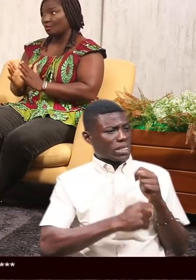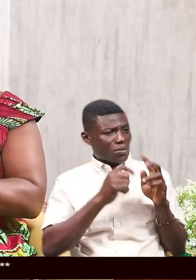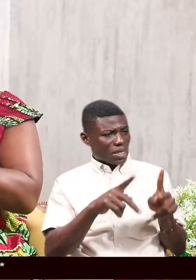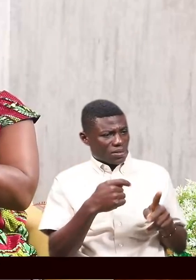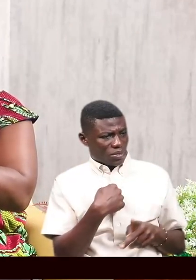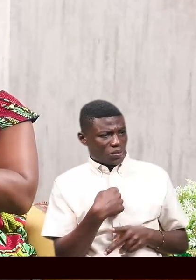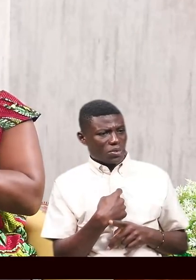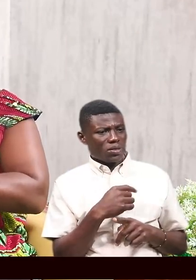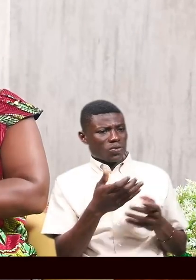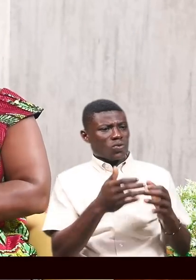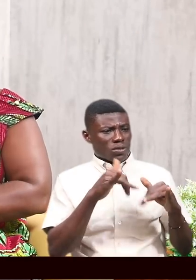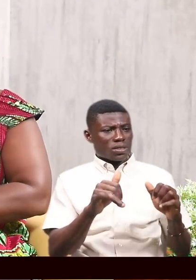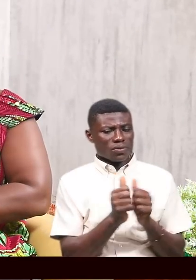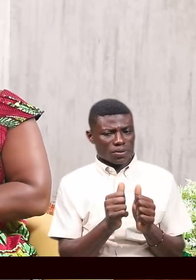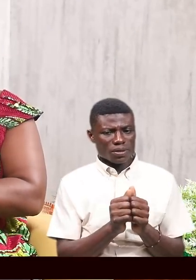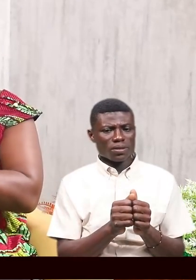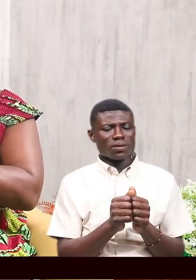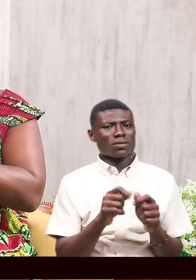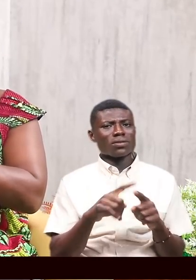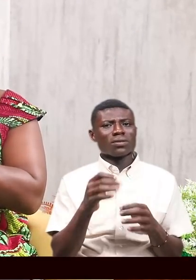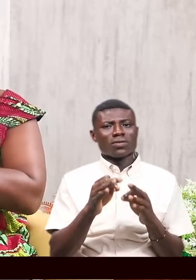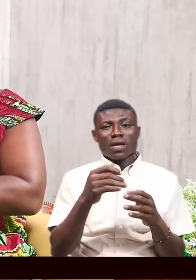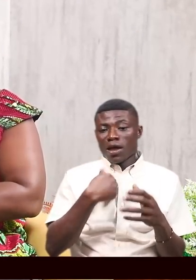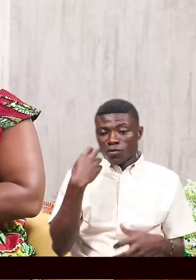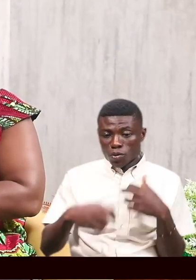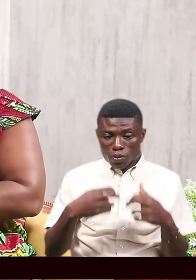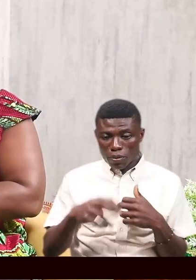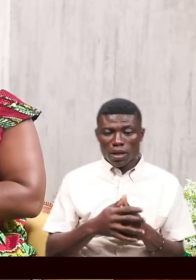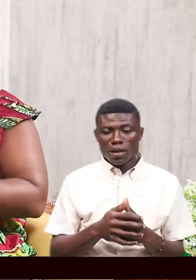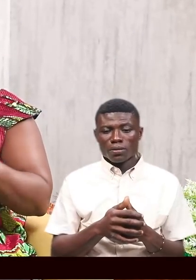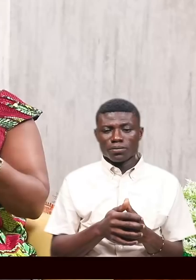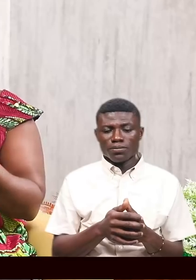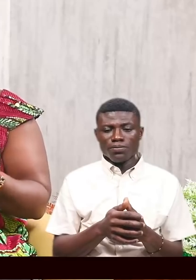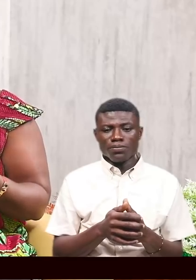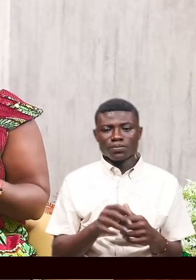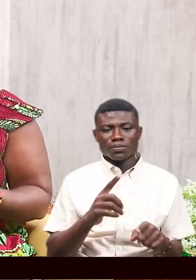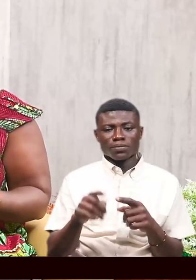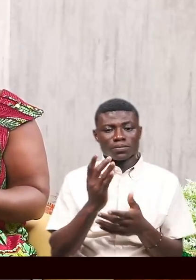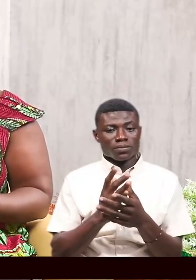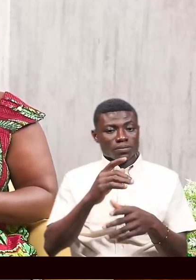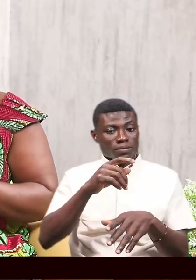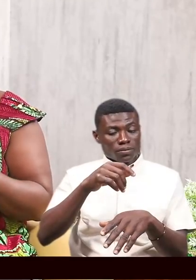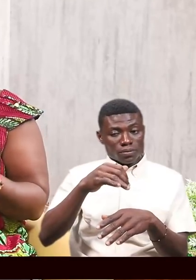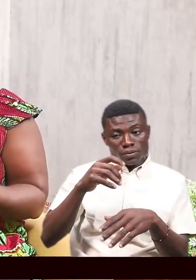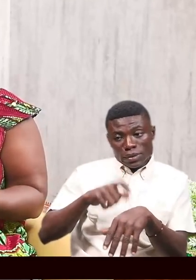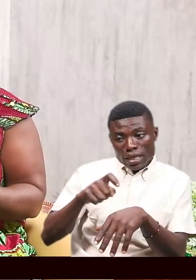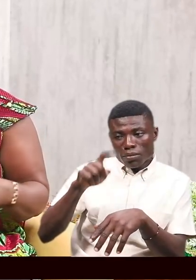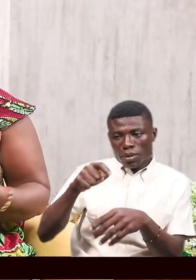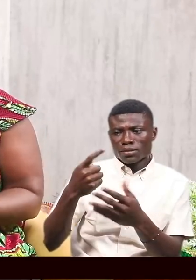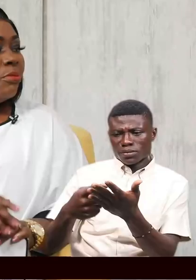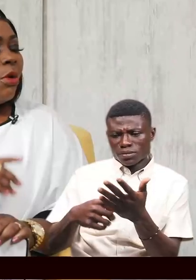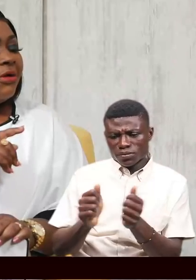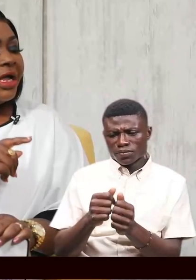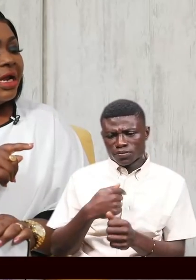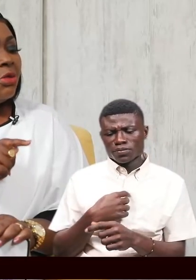person only ne ebe to anamo nti if you have issues in kasa time no and I was say on